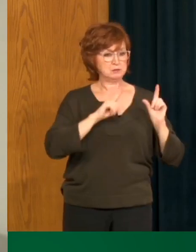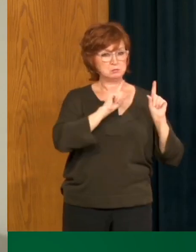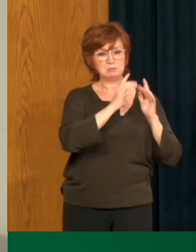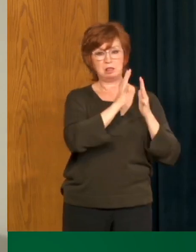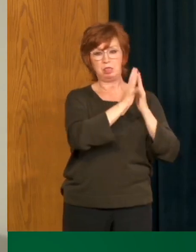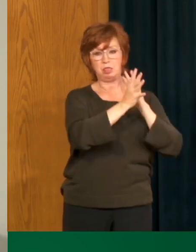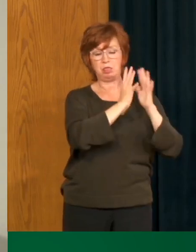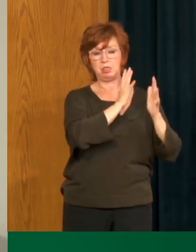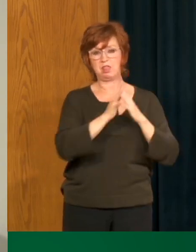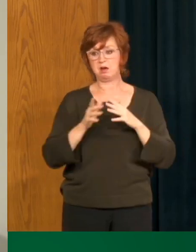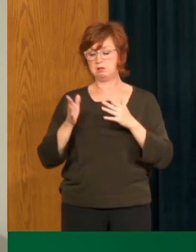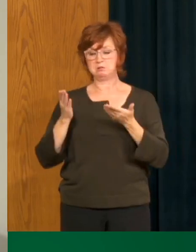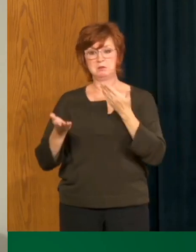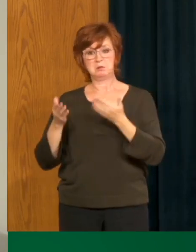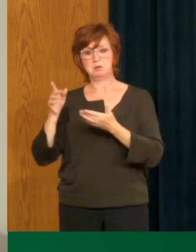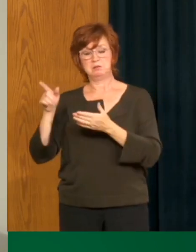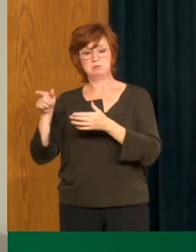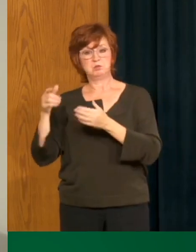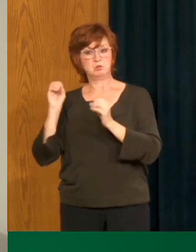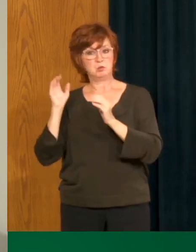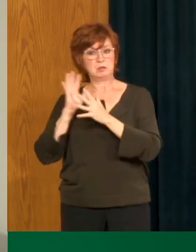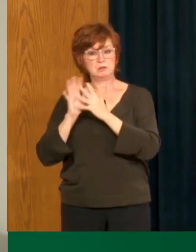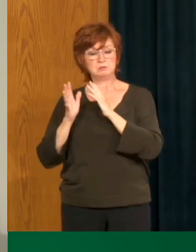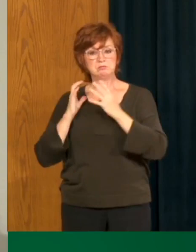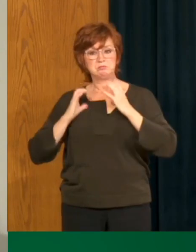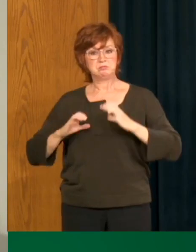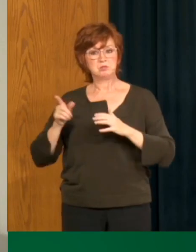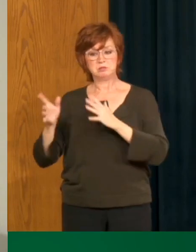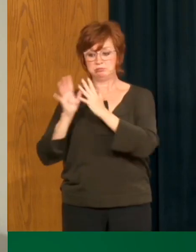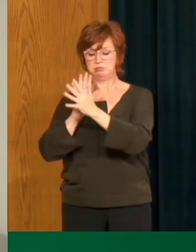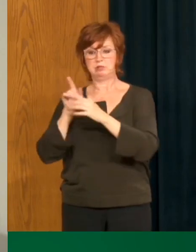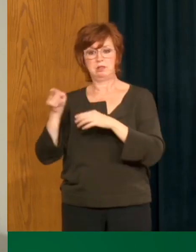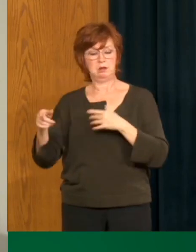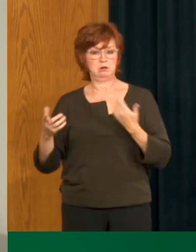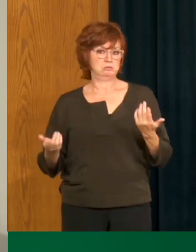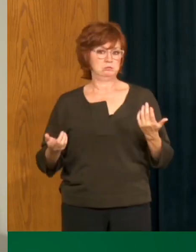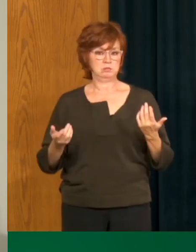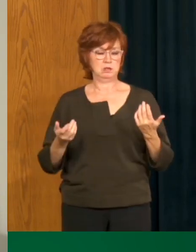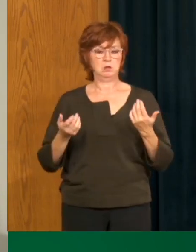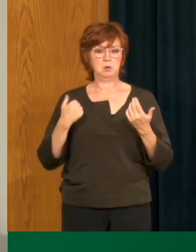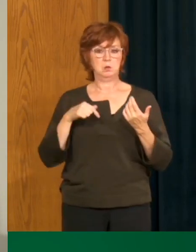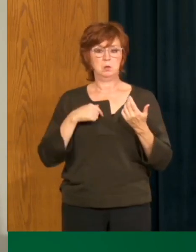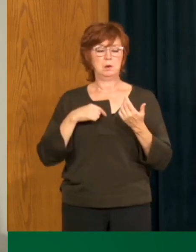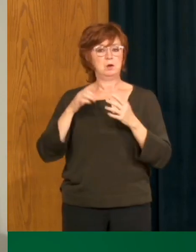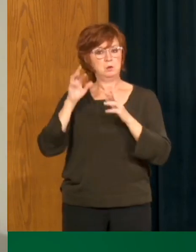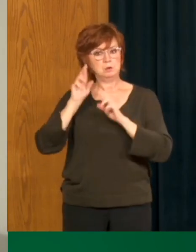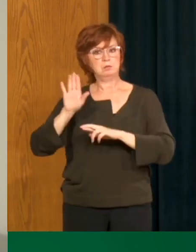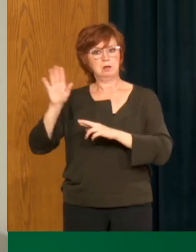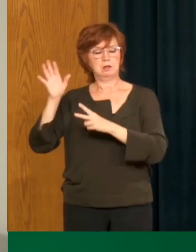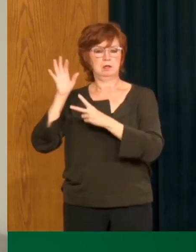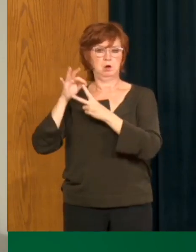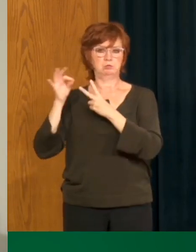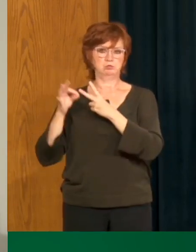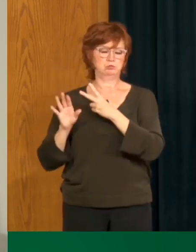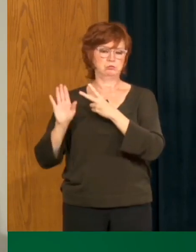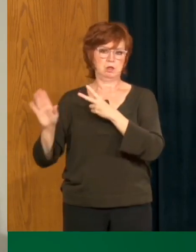post, but if they choose to do so, that's certainly their decision. And I think, all we can say is that, that's